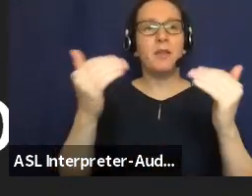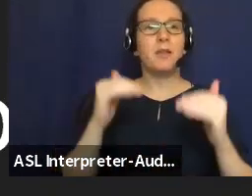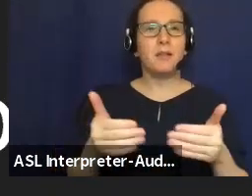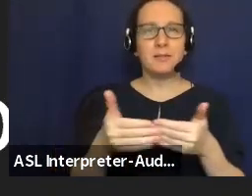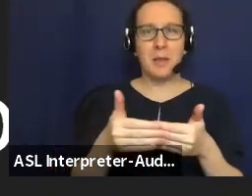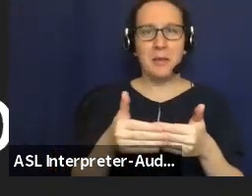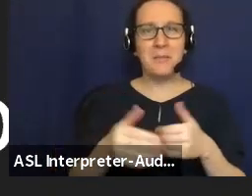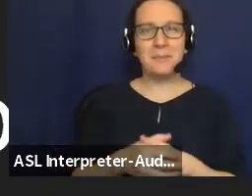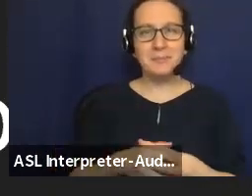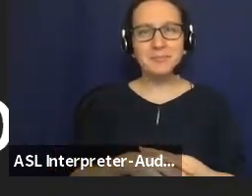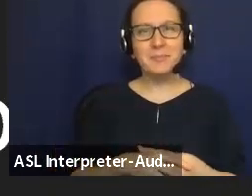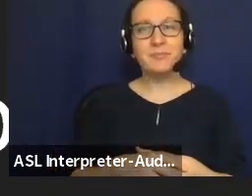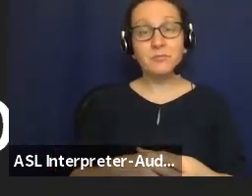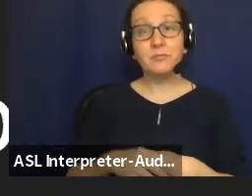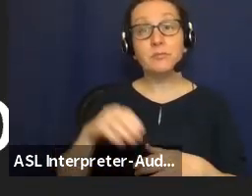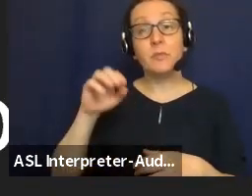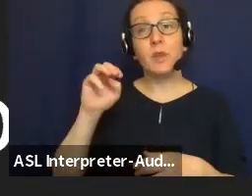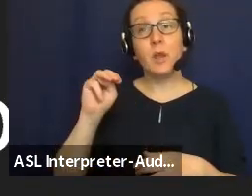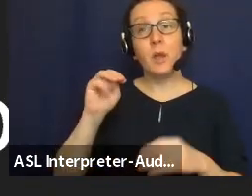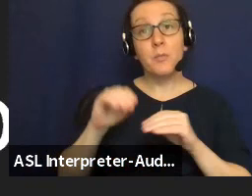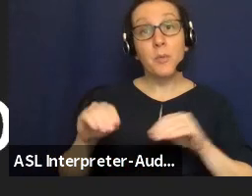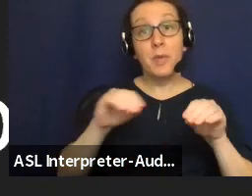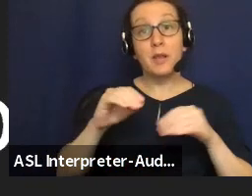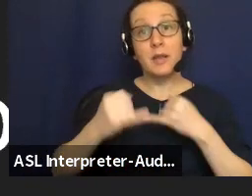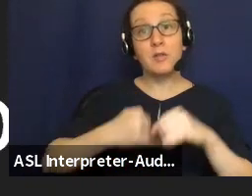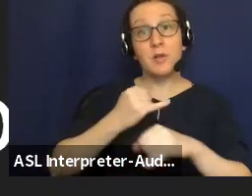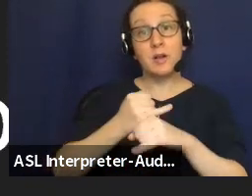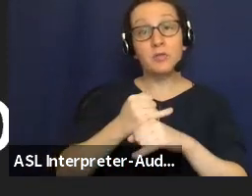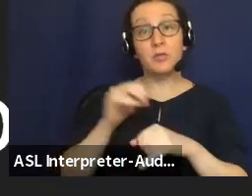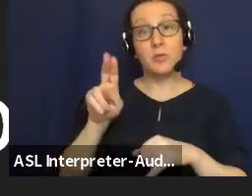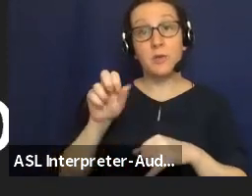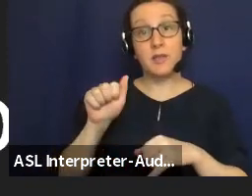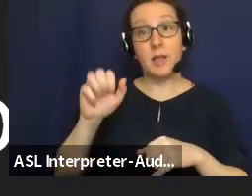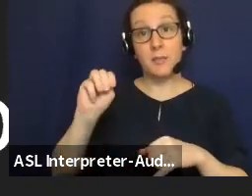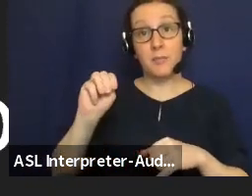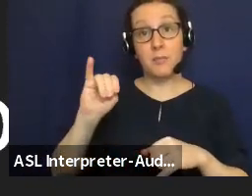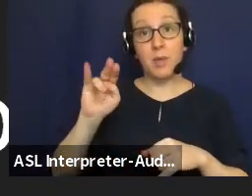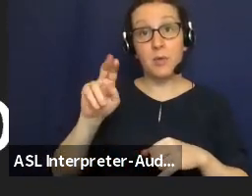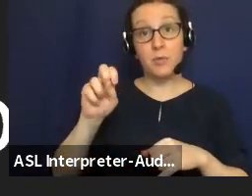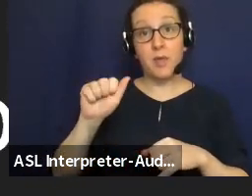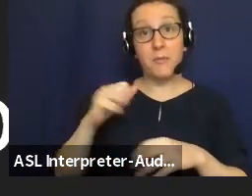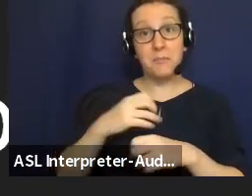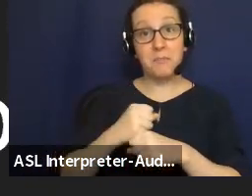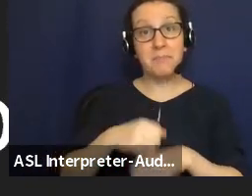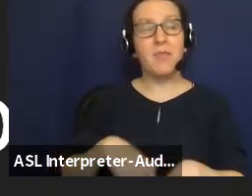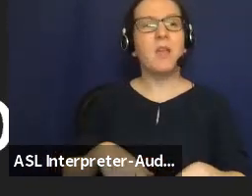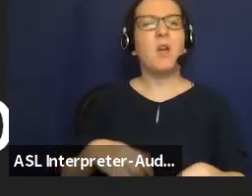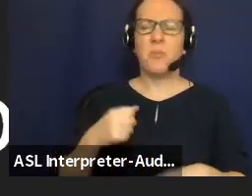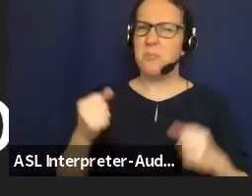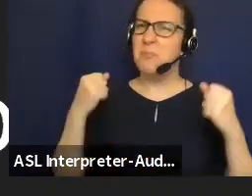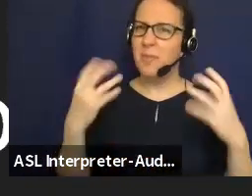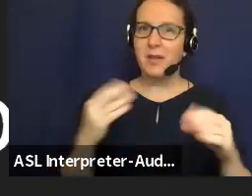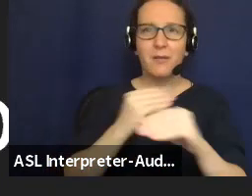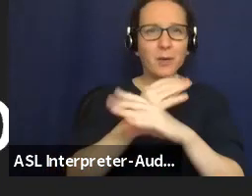So with Mobility International USA, we've been doing a ton of virtual meetings, as I'm sure you all have been doing.